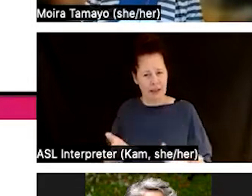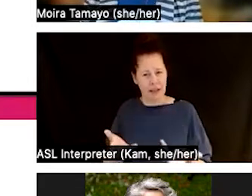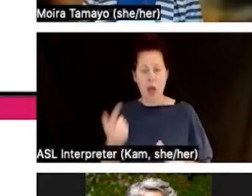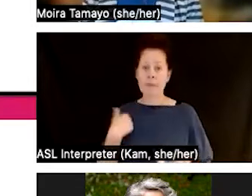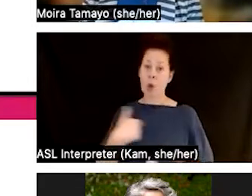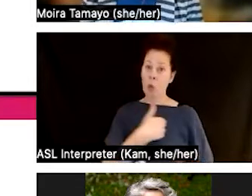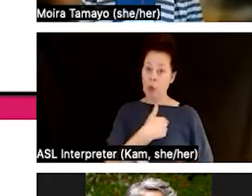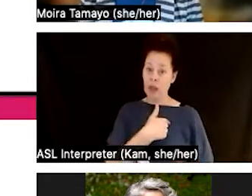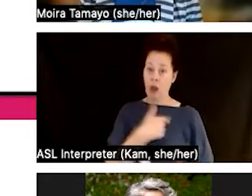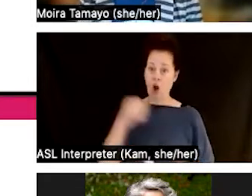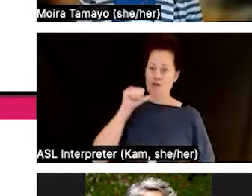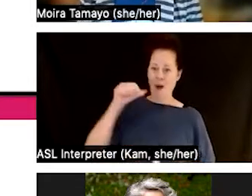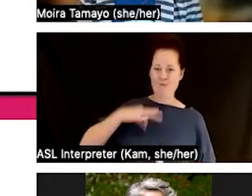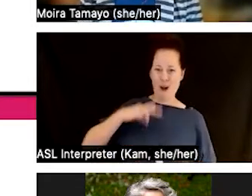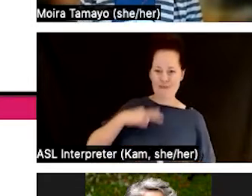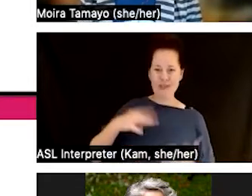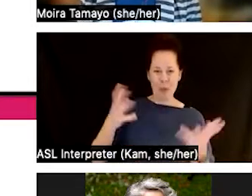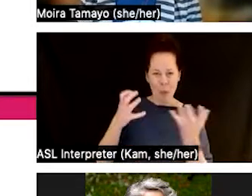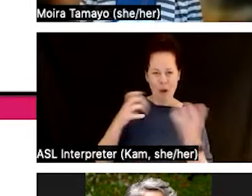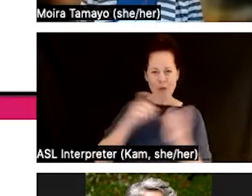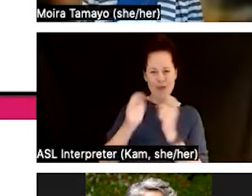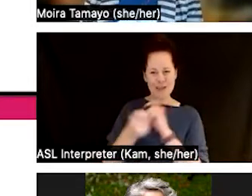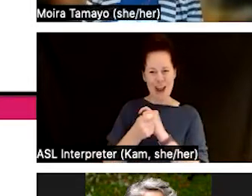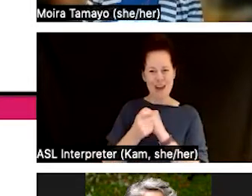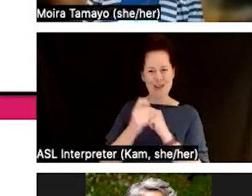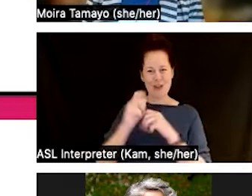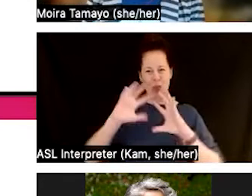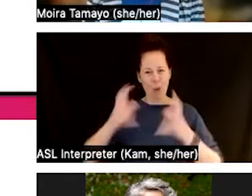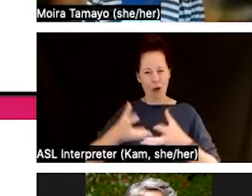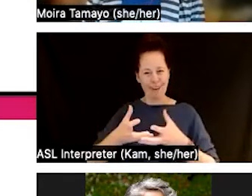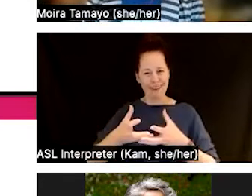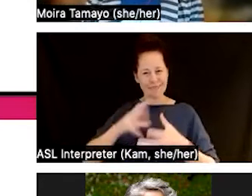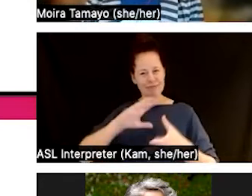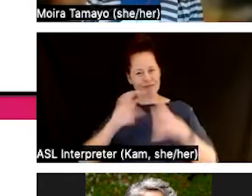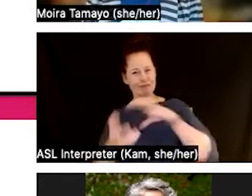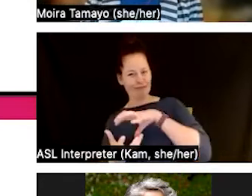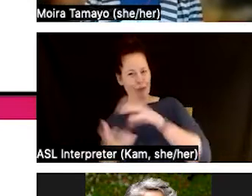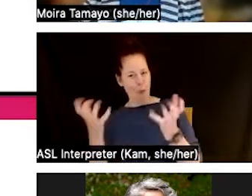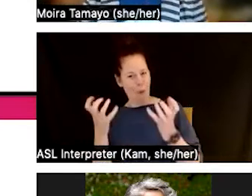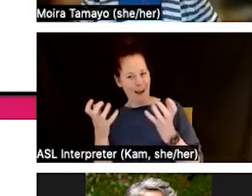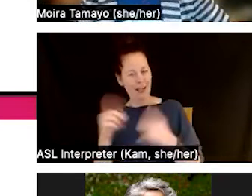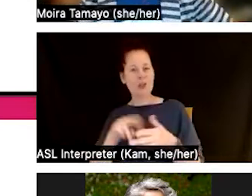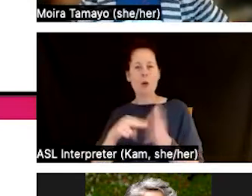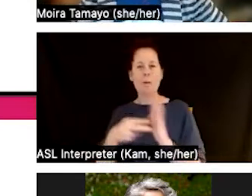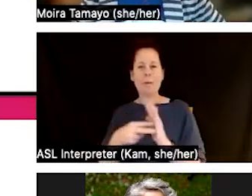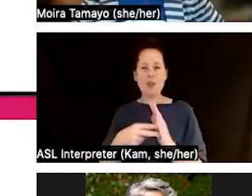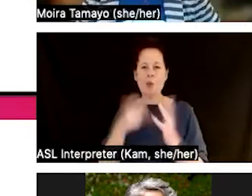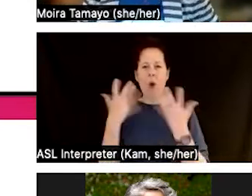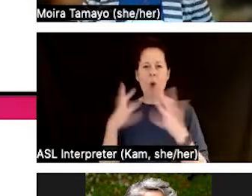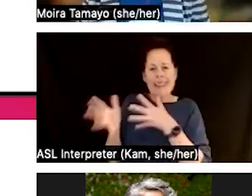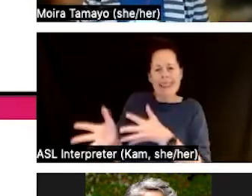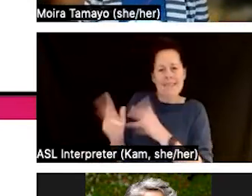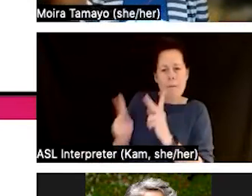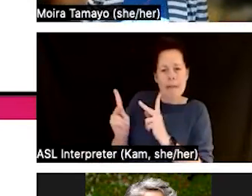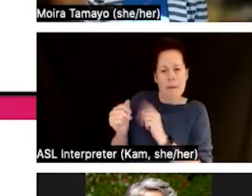work for, we need to bring everyone with us. So that was my biggest learning, and it has been a pleasure to share that